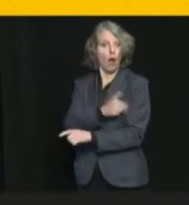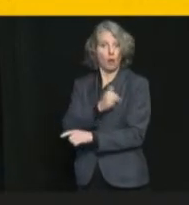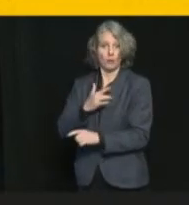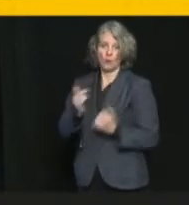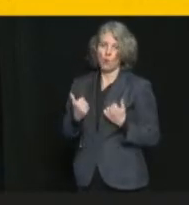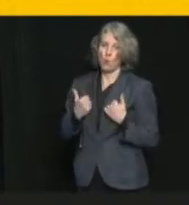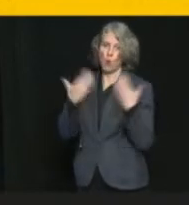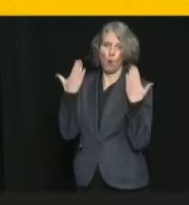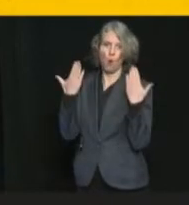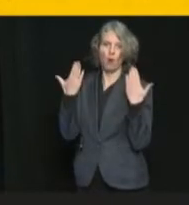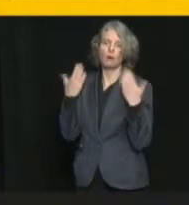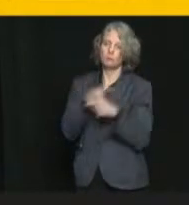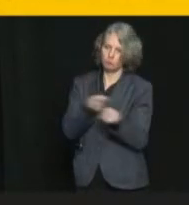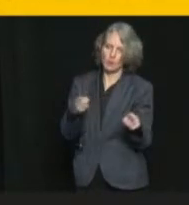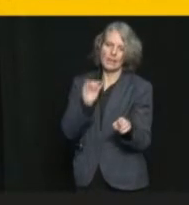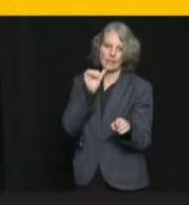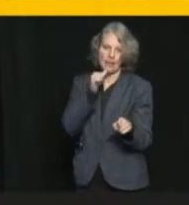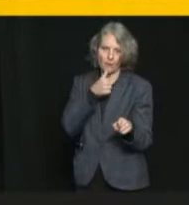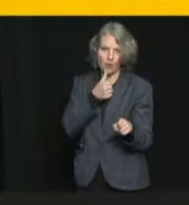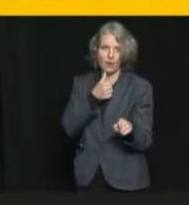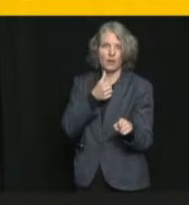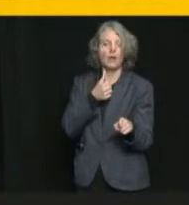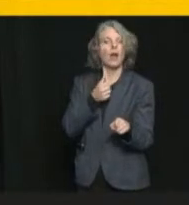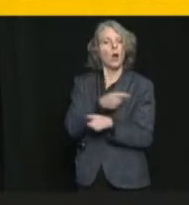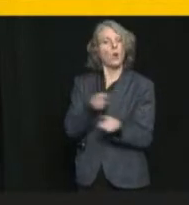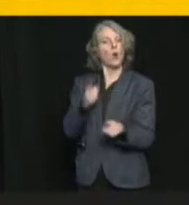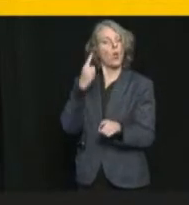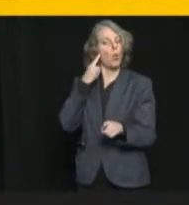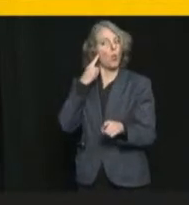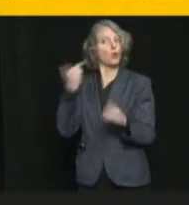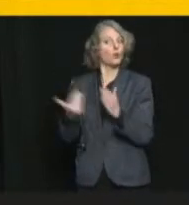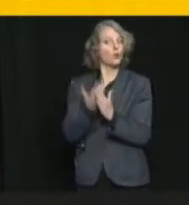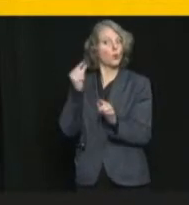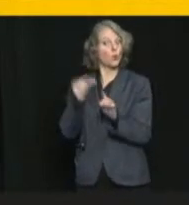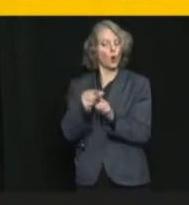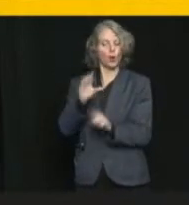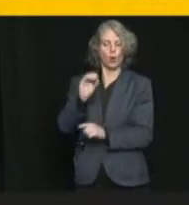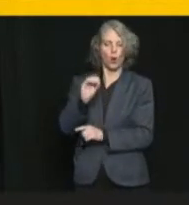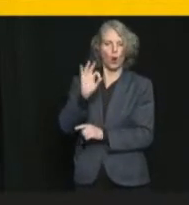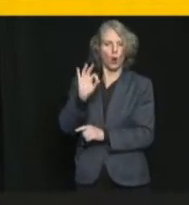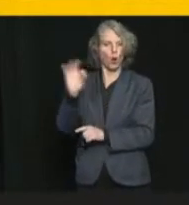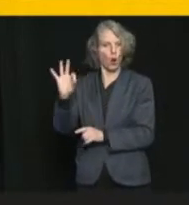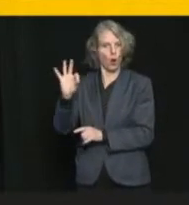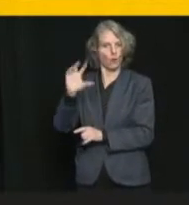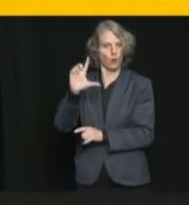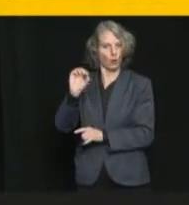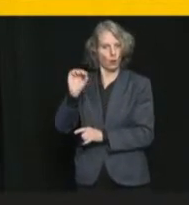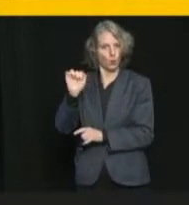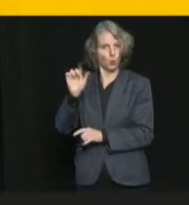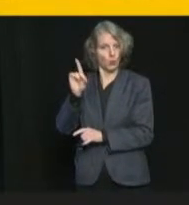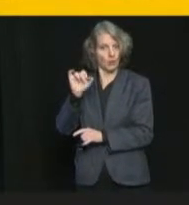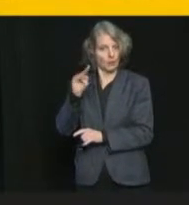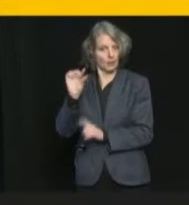We all learned a new word, offloading. That means thousands of